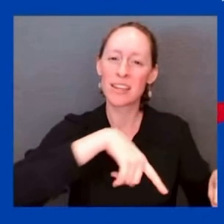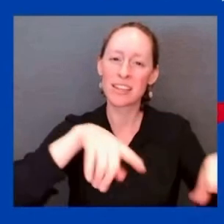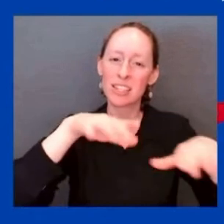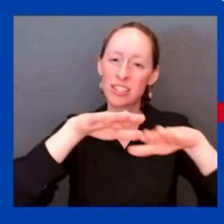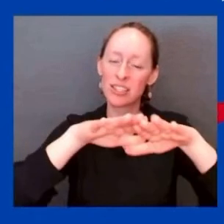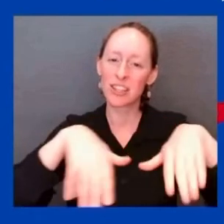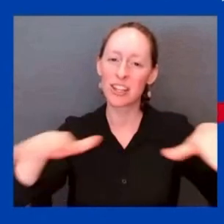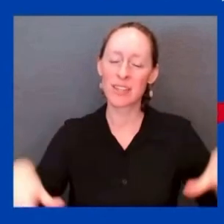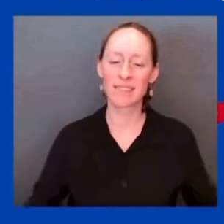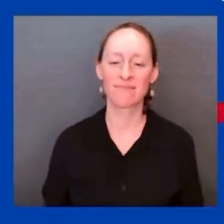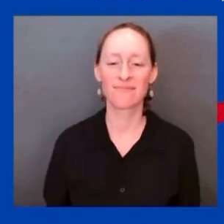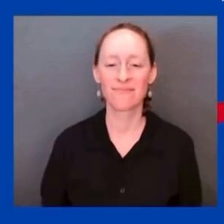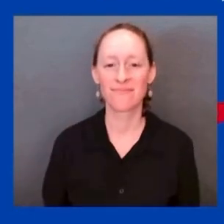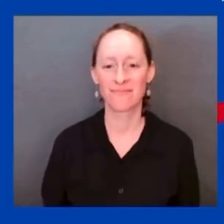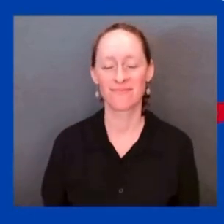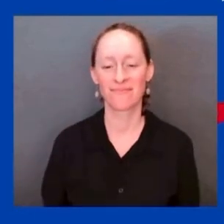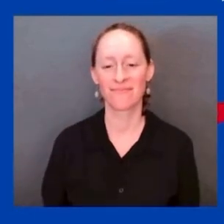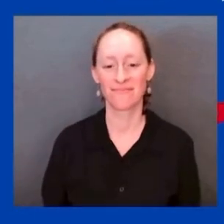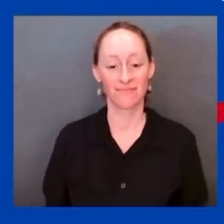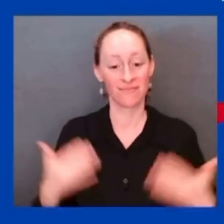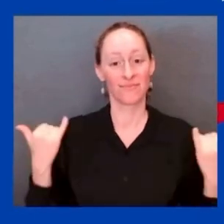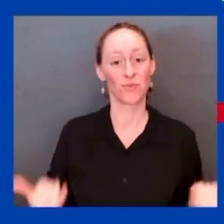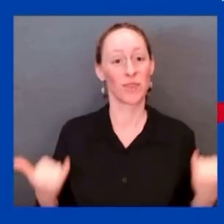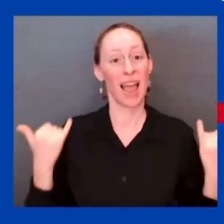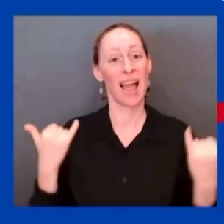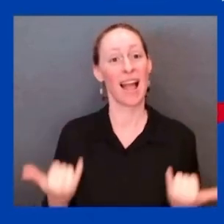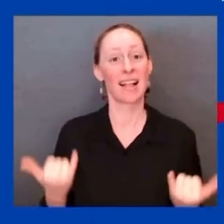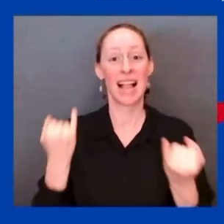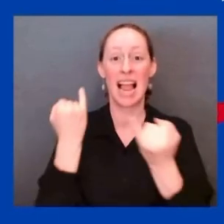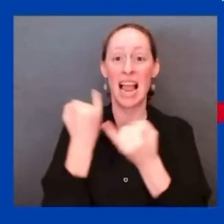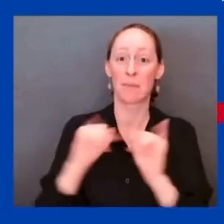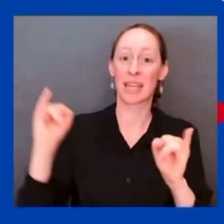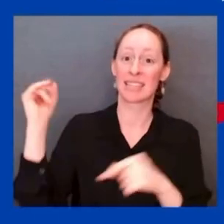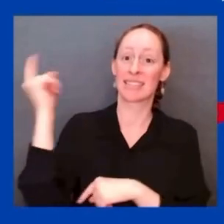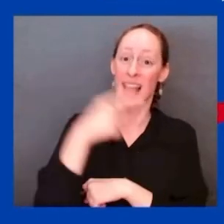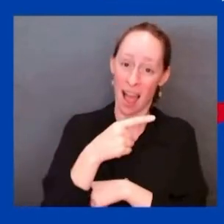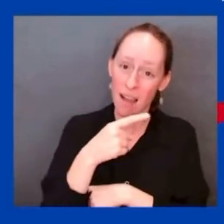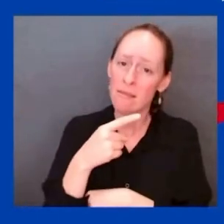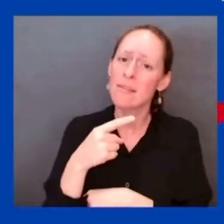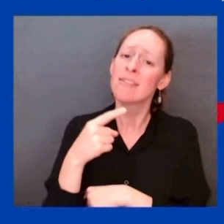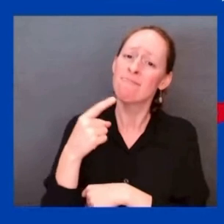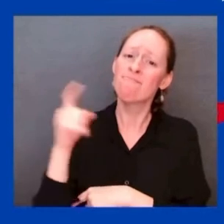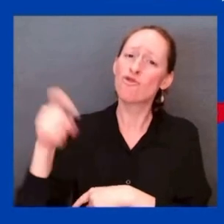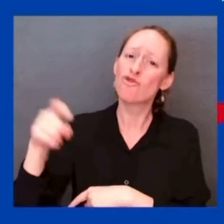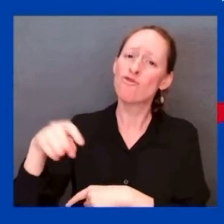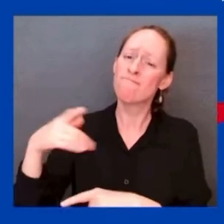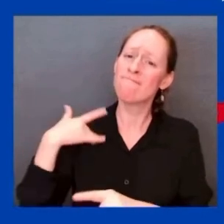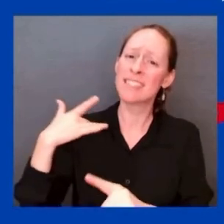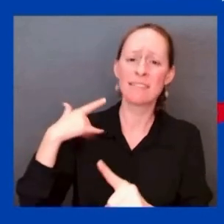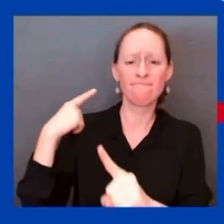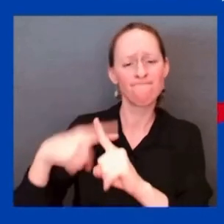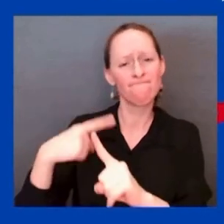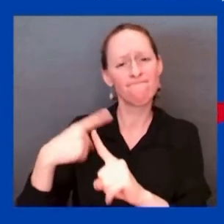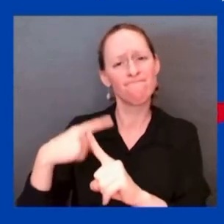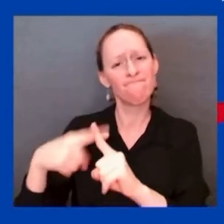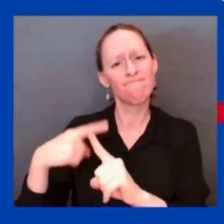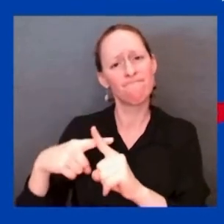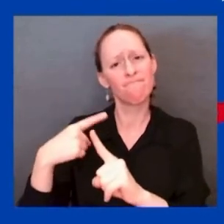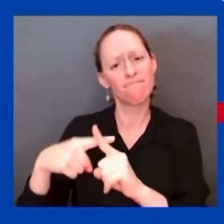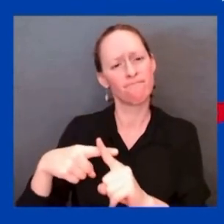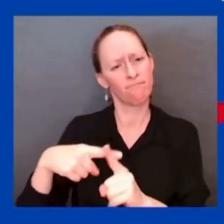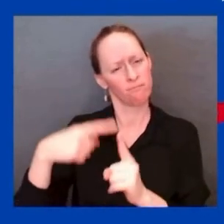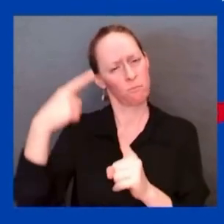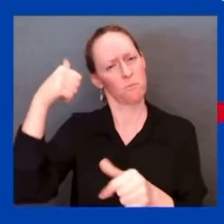are. We're the United States of America. We have never, never failed to accomplish a goal we set out to accomplish when we've